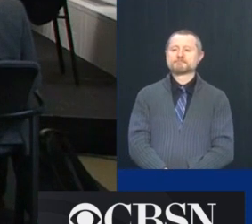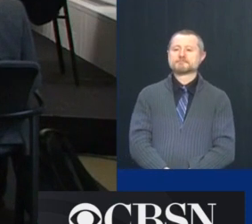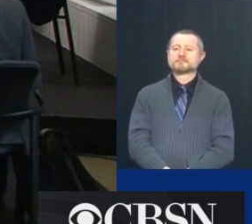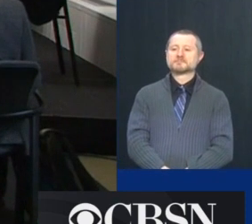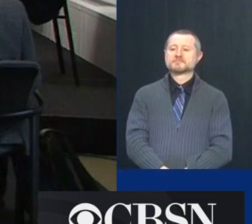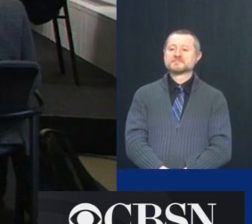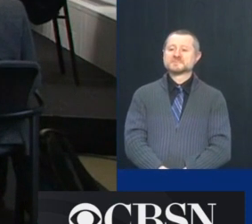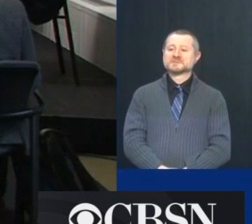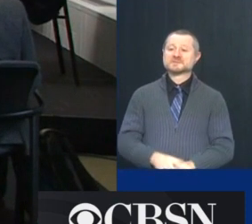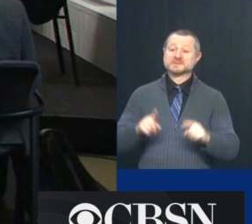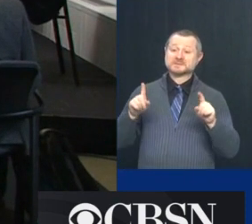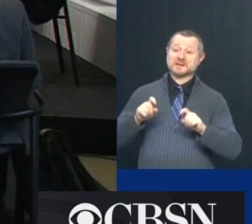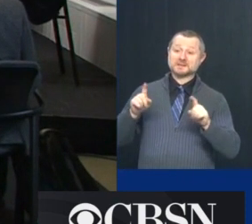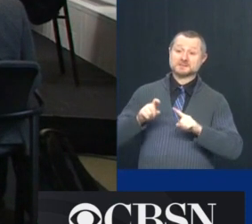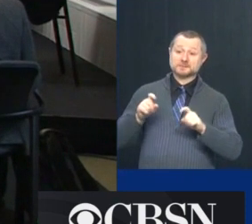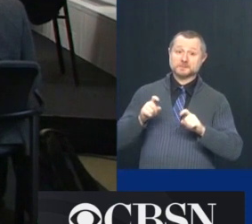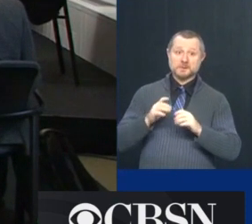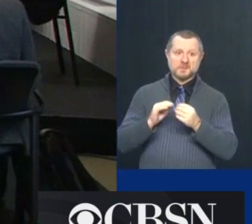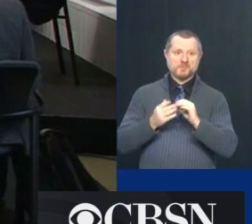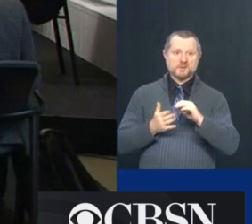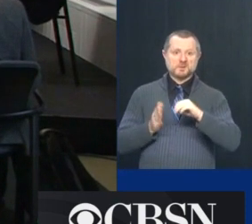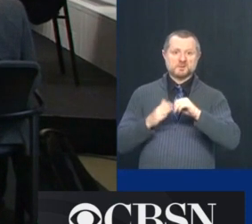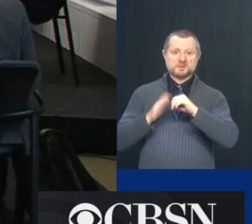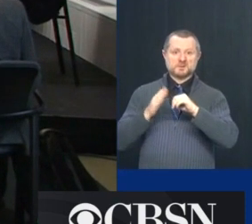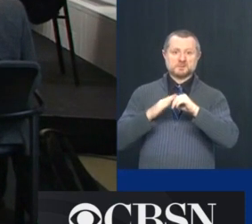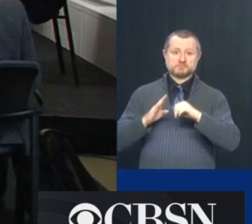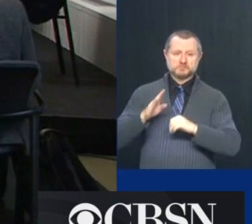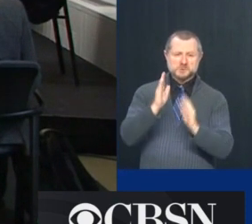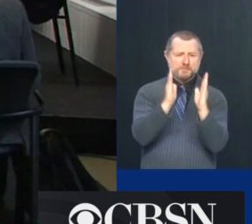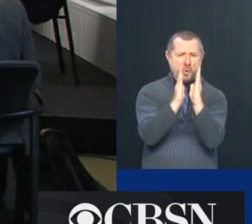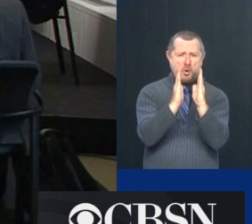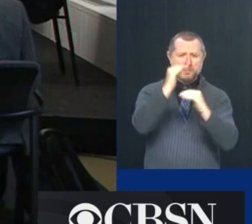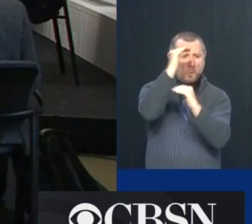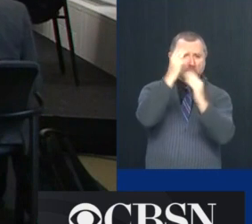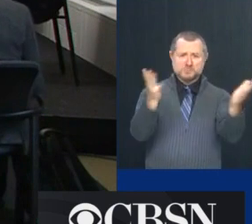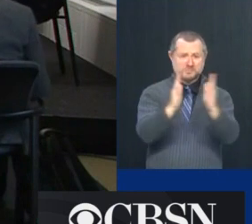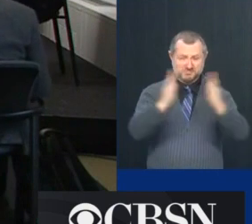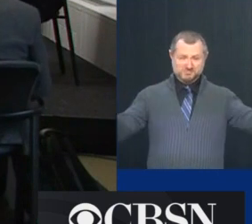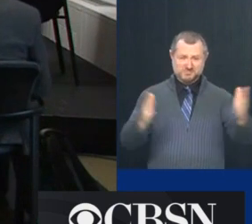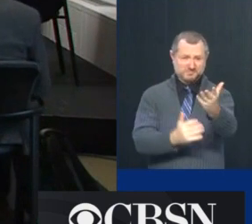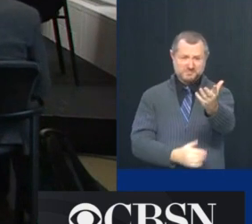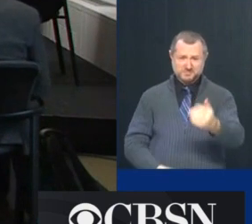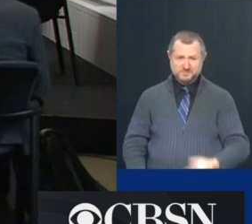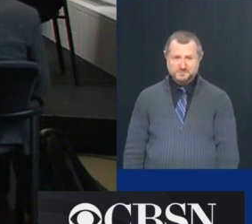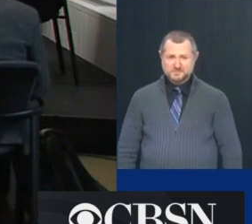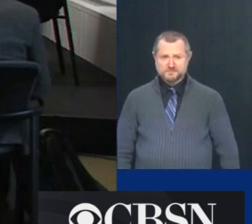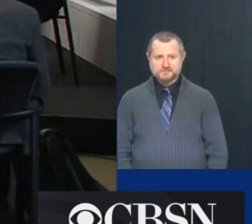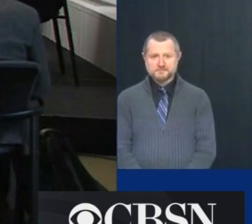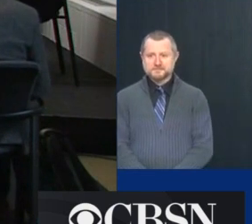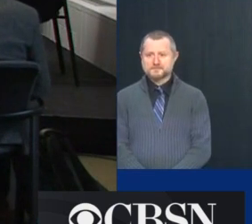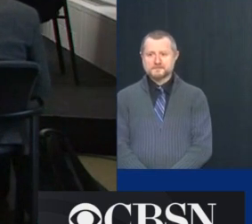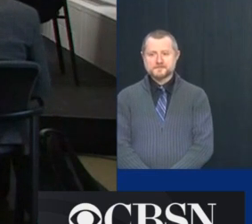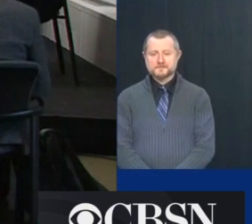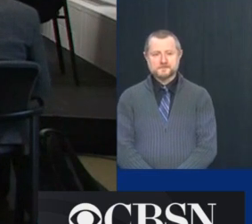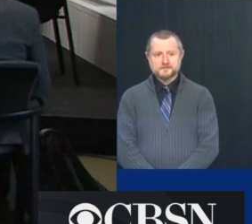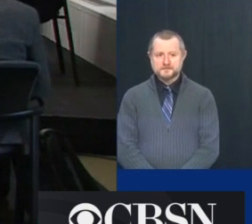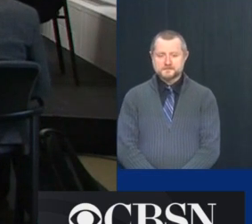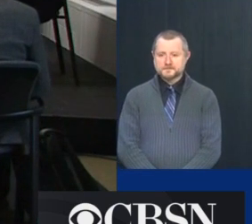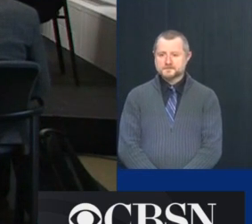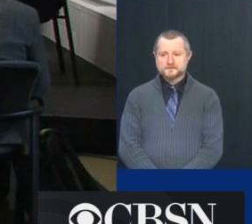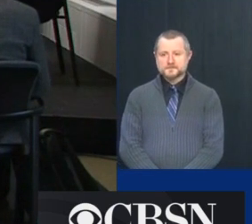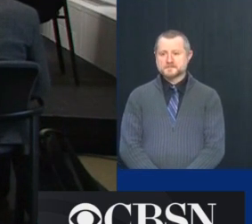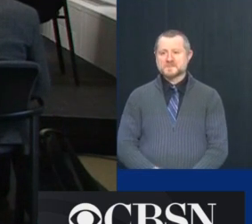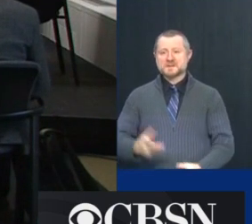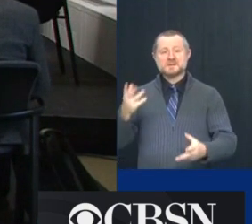testing numbers went up, you might have to turn the valve a little bit to reduce some functions like indoor dining,